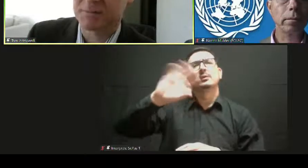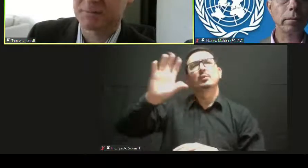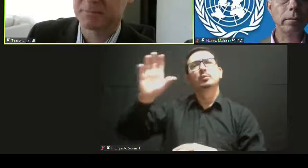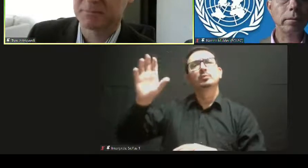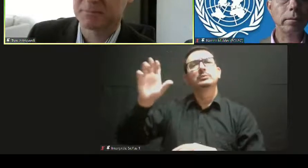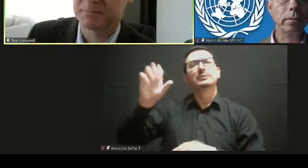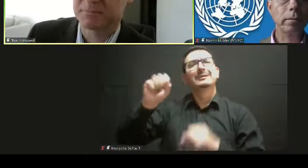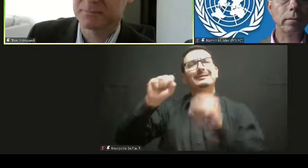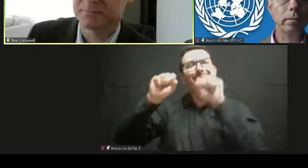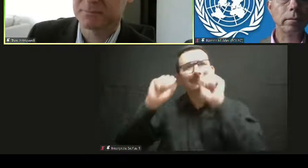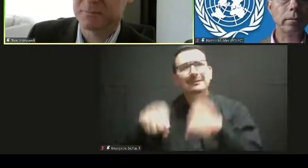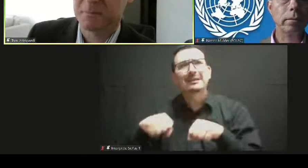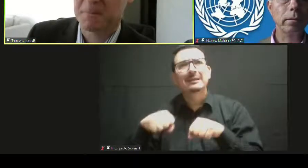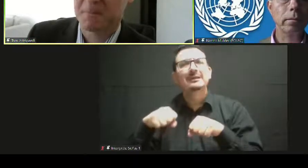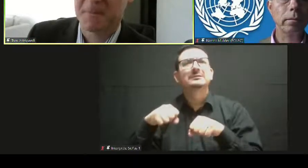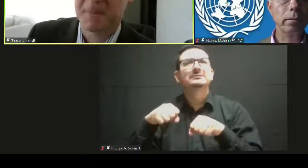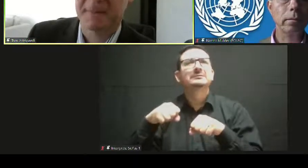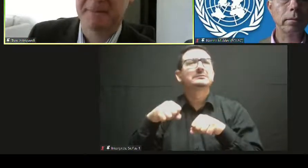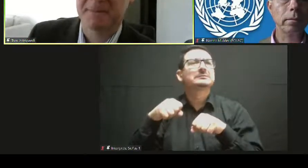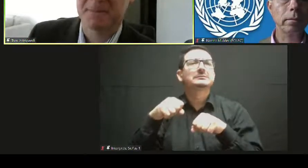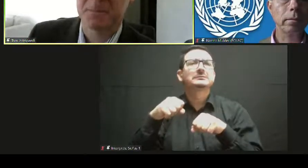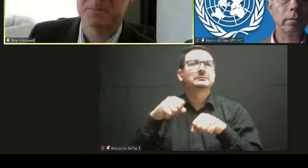qualifications?